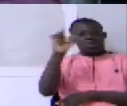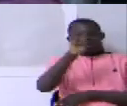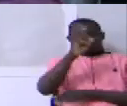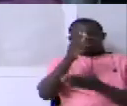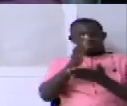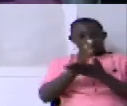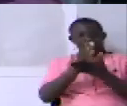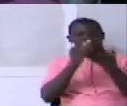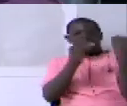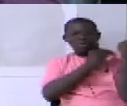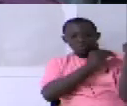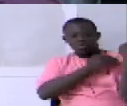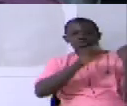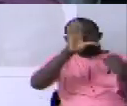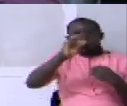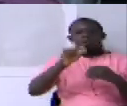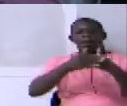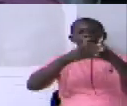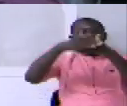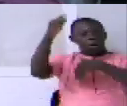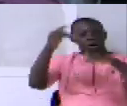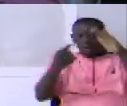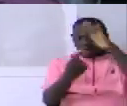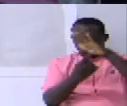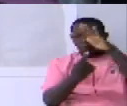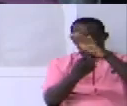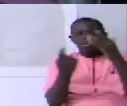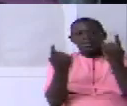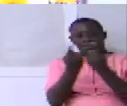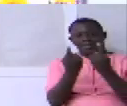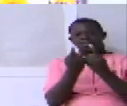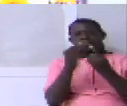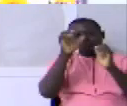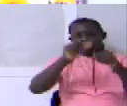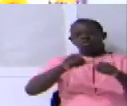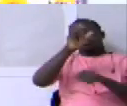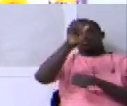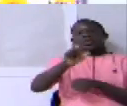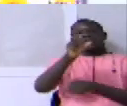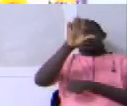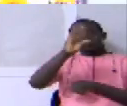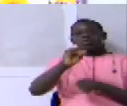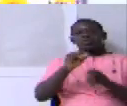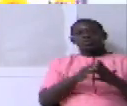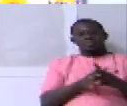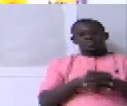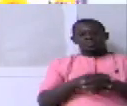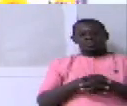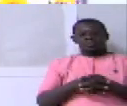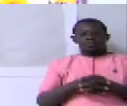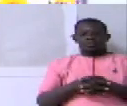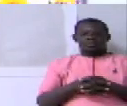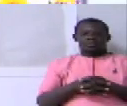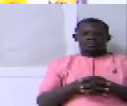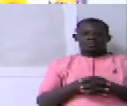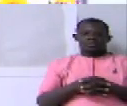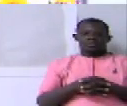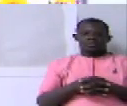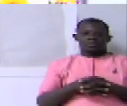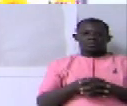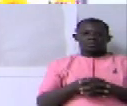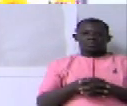important fact first. Fodum, Allah ko kono. Mo nene man soto mensi wo dinkira jube ka foja munasi dalete